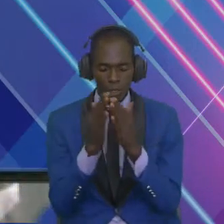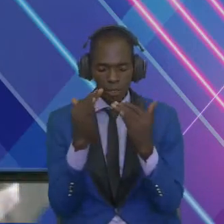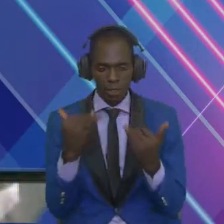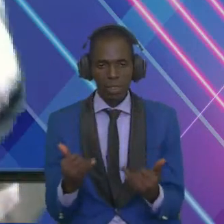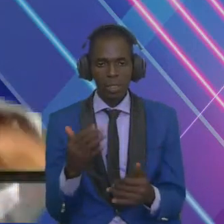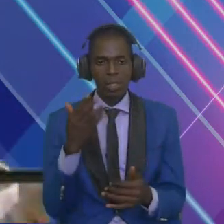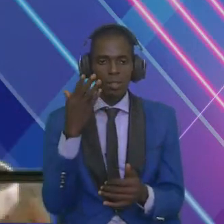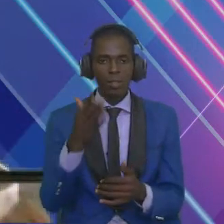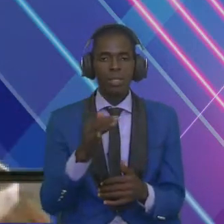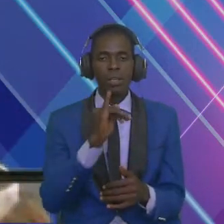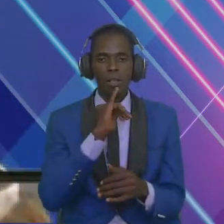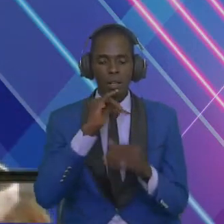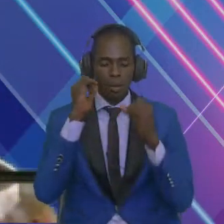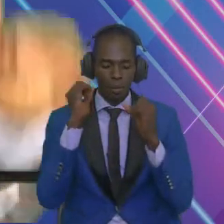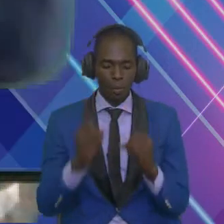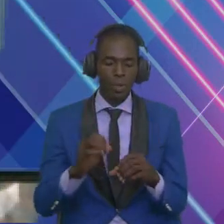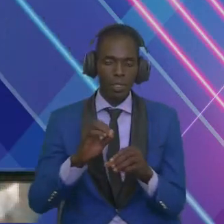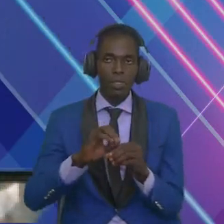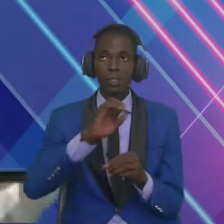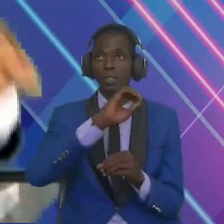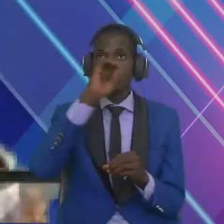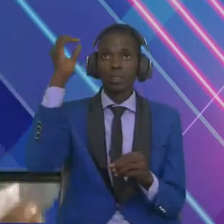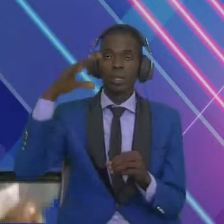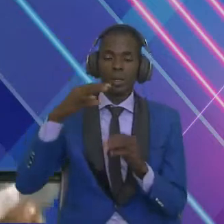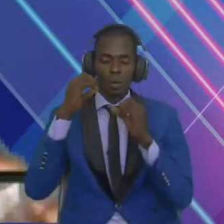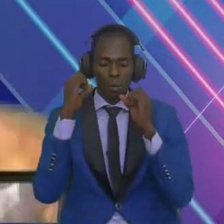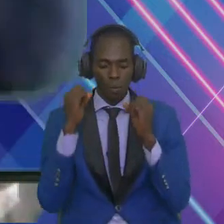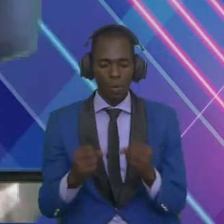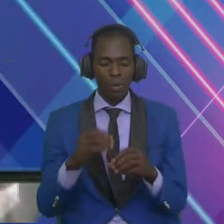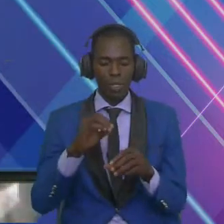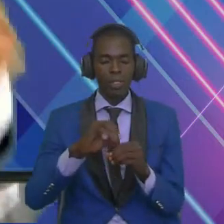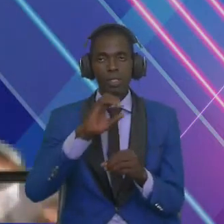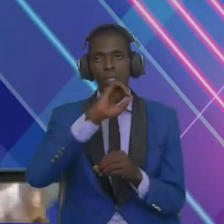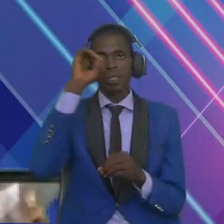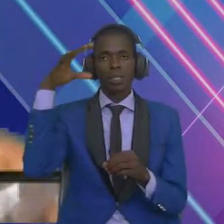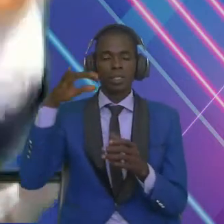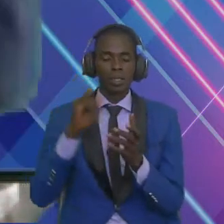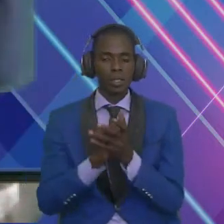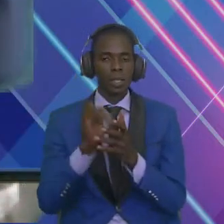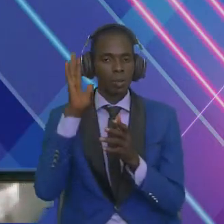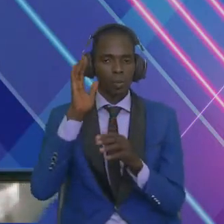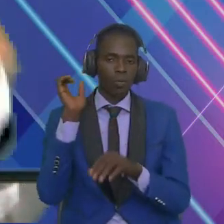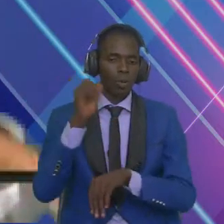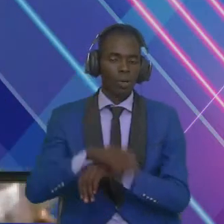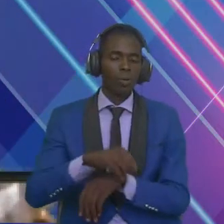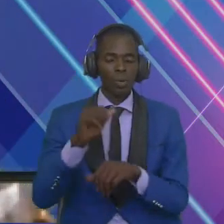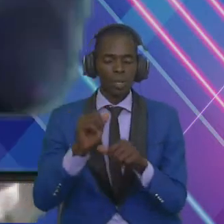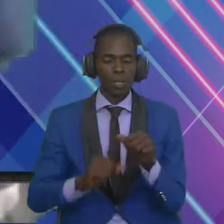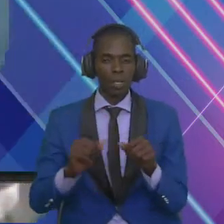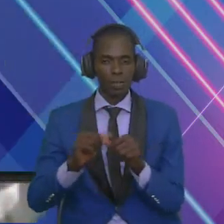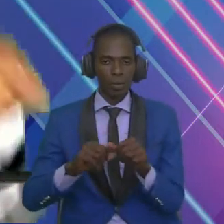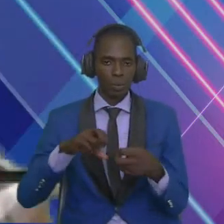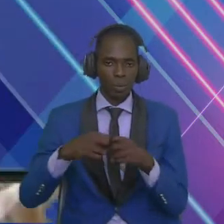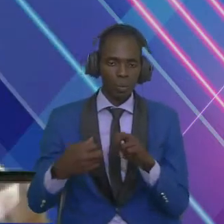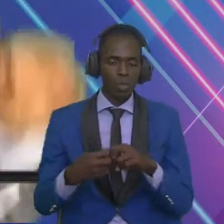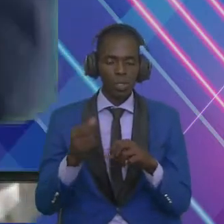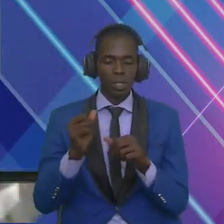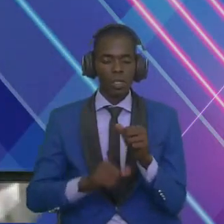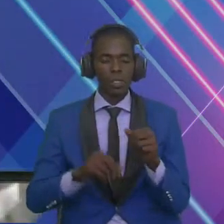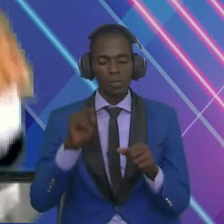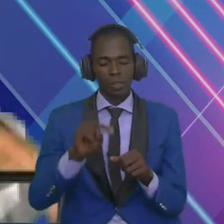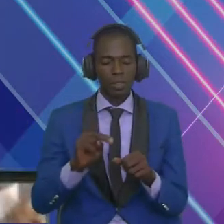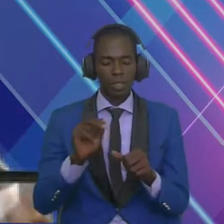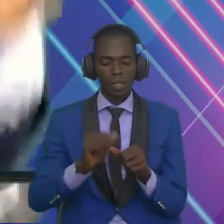is power in grace. There is power in grace that can overcome every problem, every need,